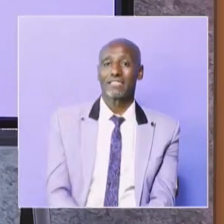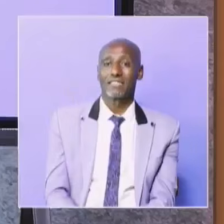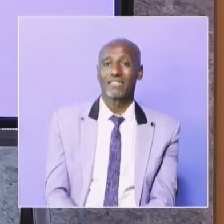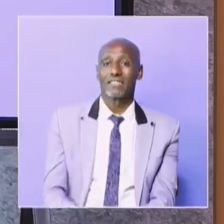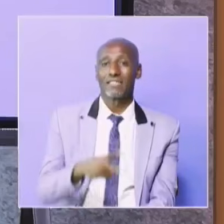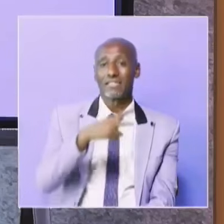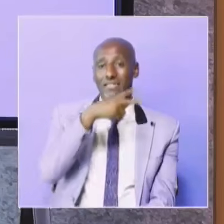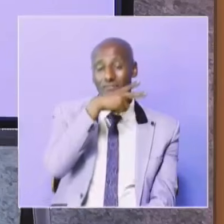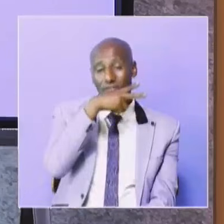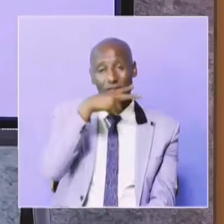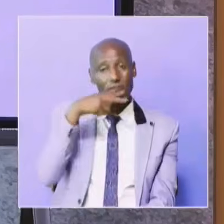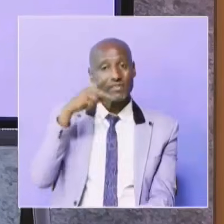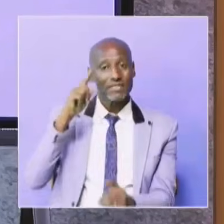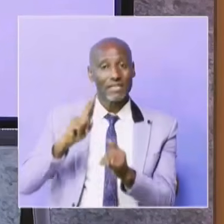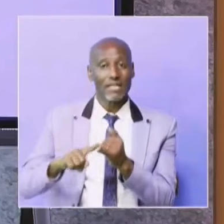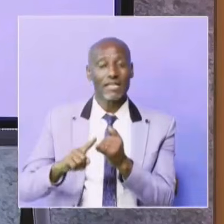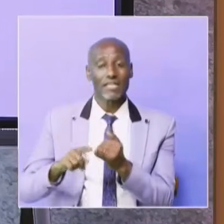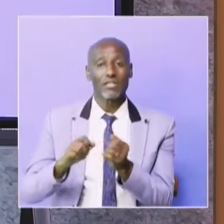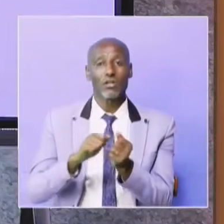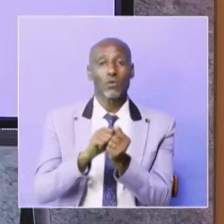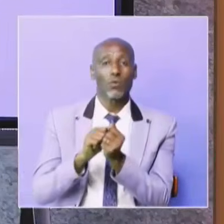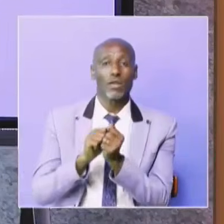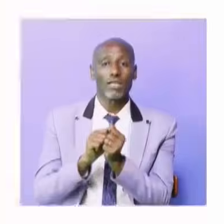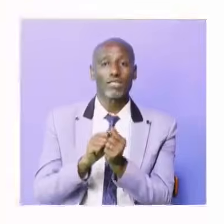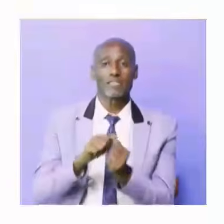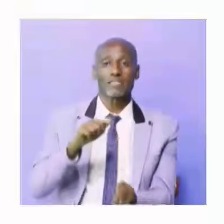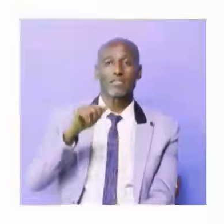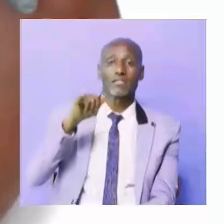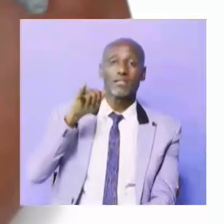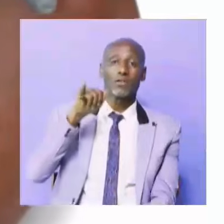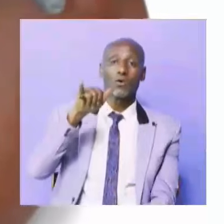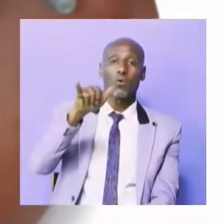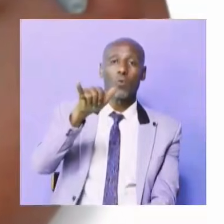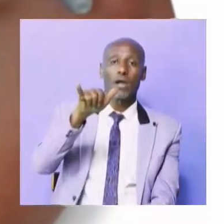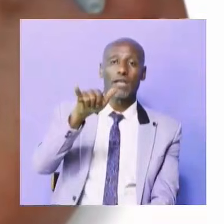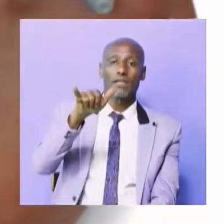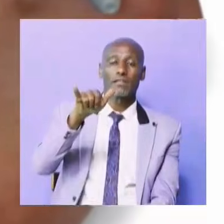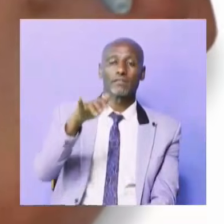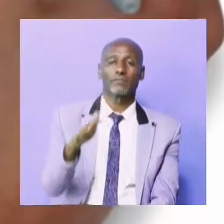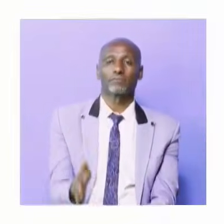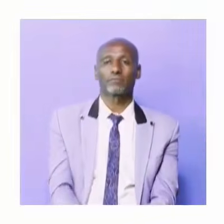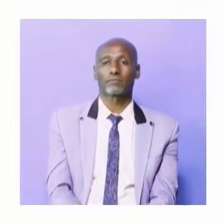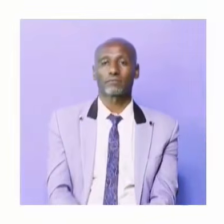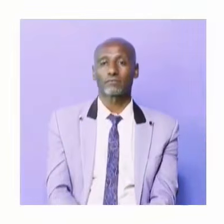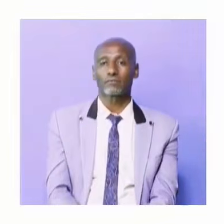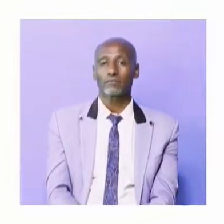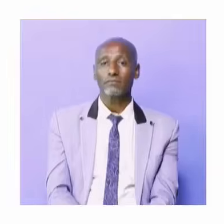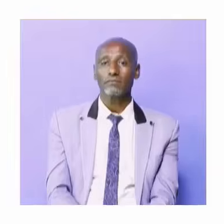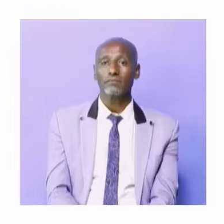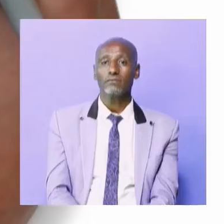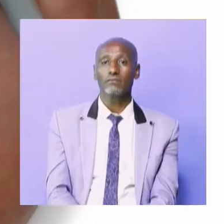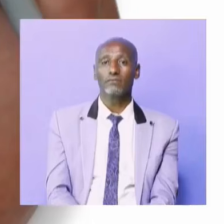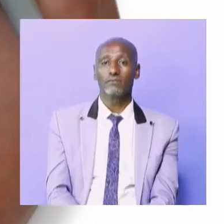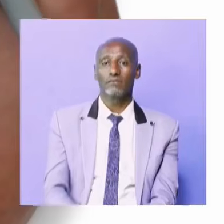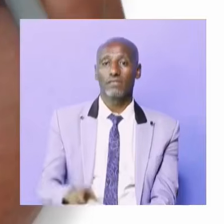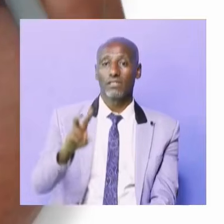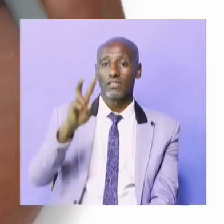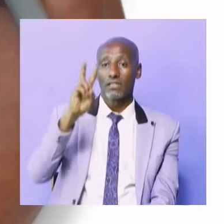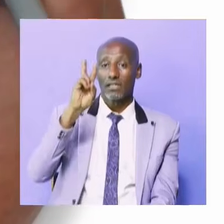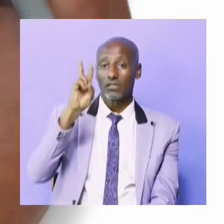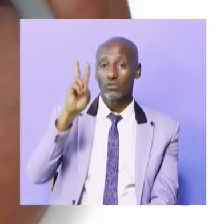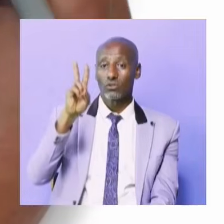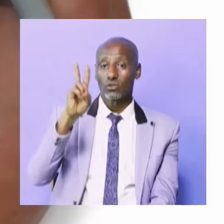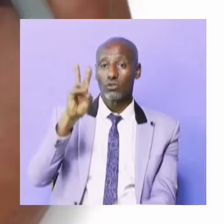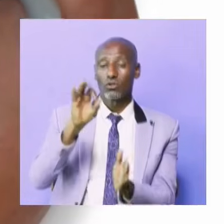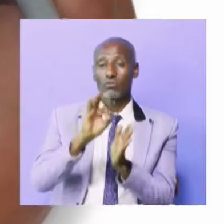that end with Y. Look, verbs that end with Y. But there are two forms here.